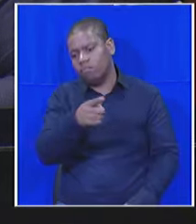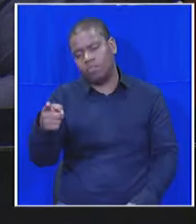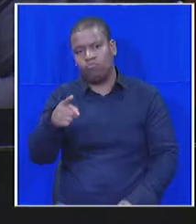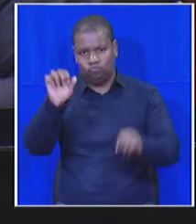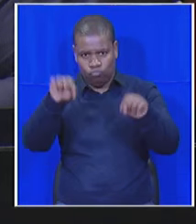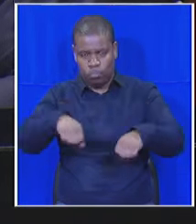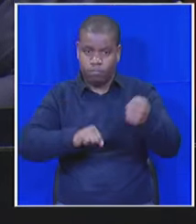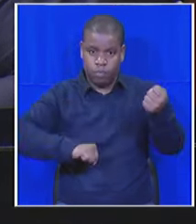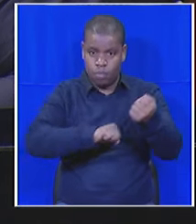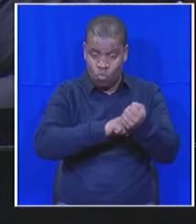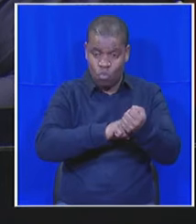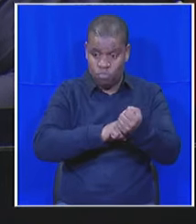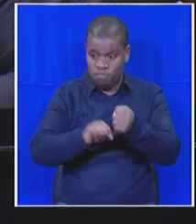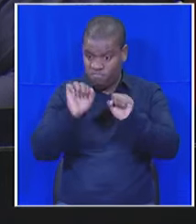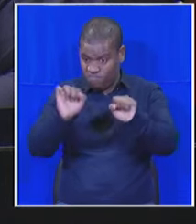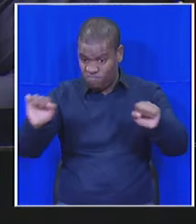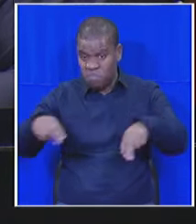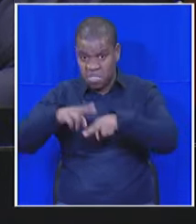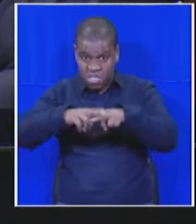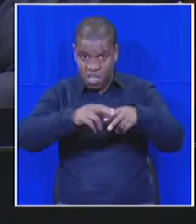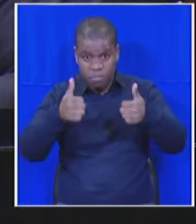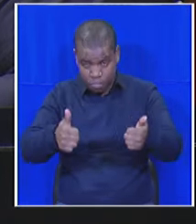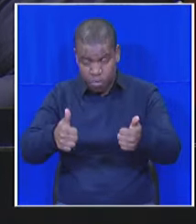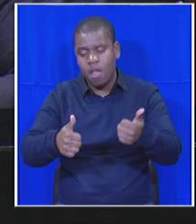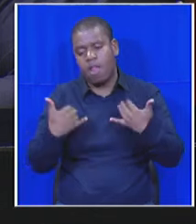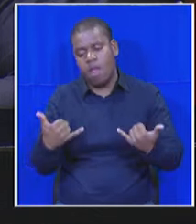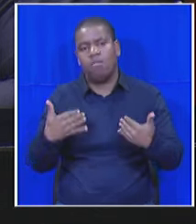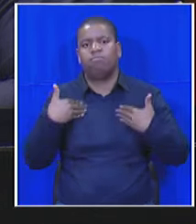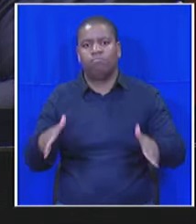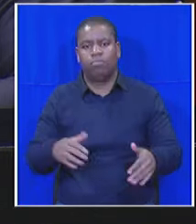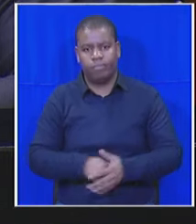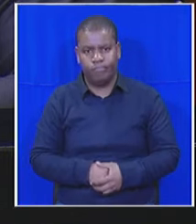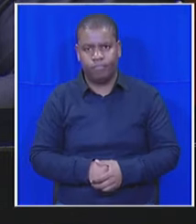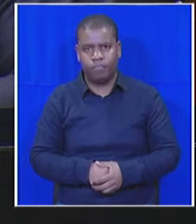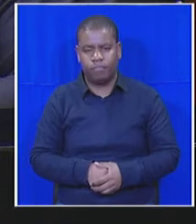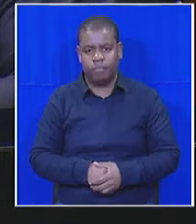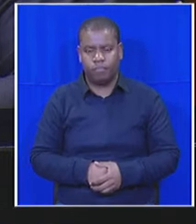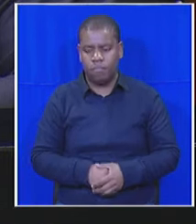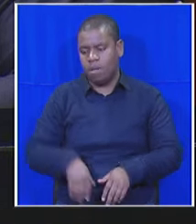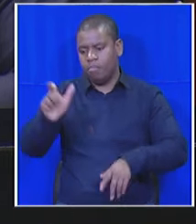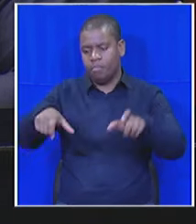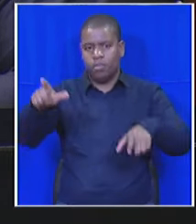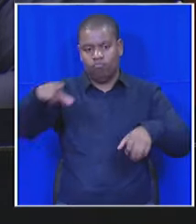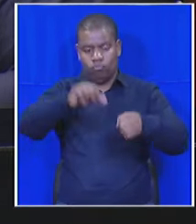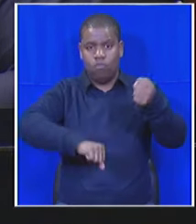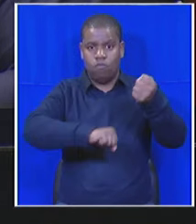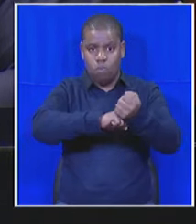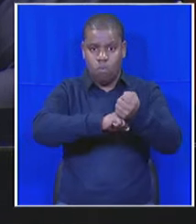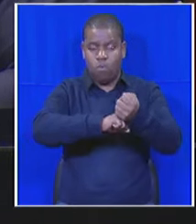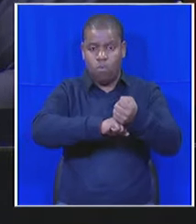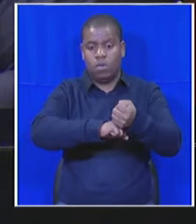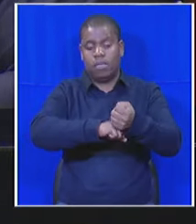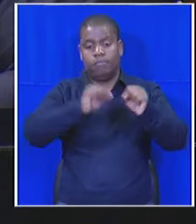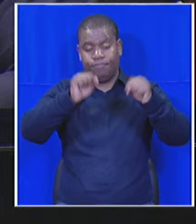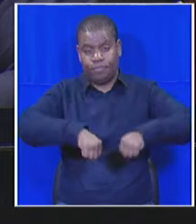all members in their allocated seats? Voting will now commence. Those in favor of the vote being agreed